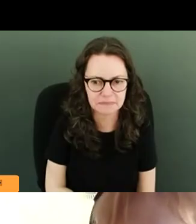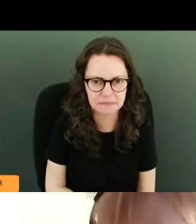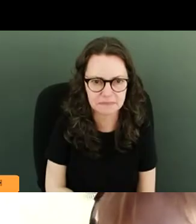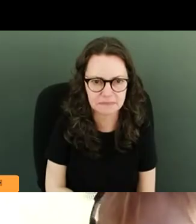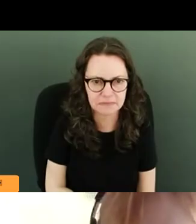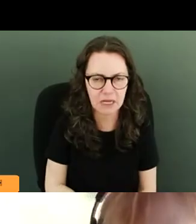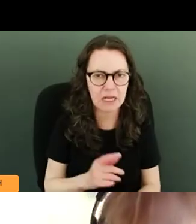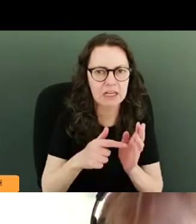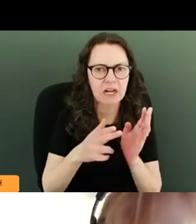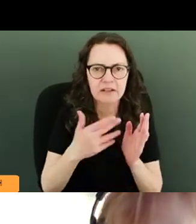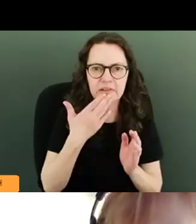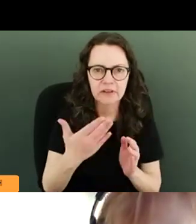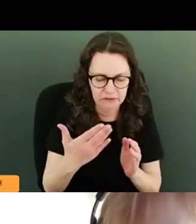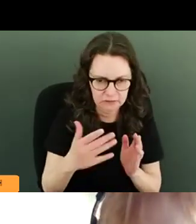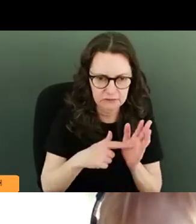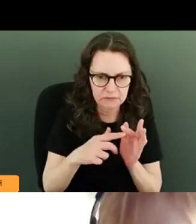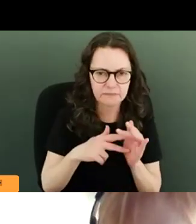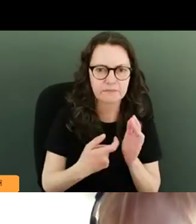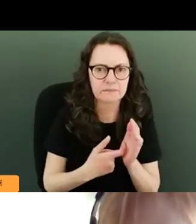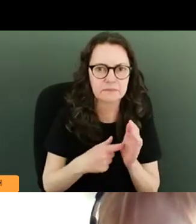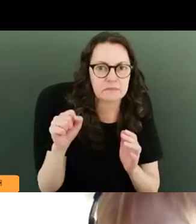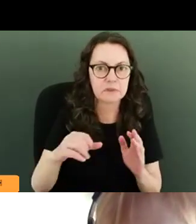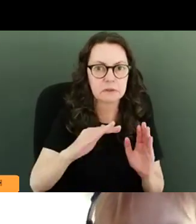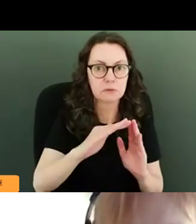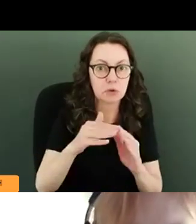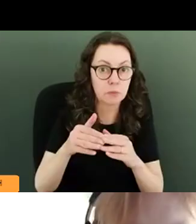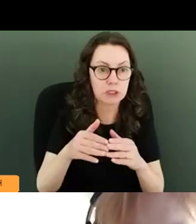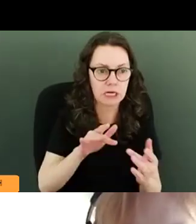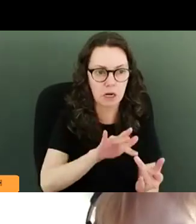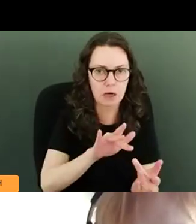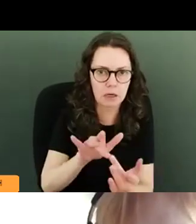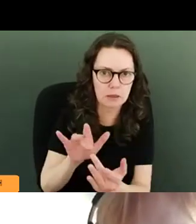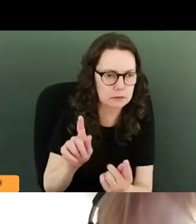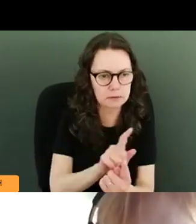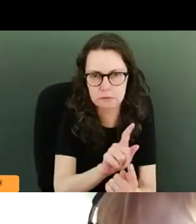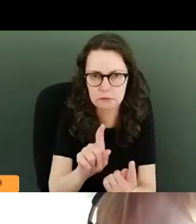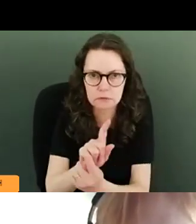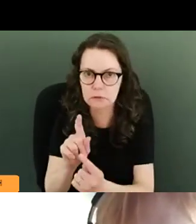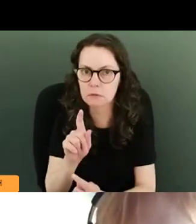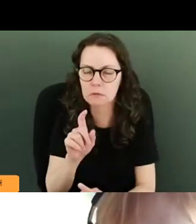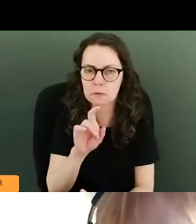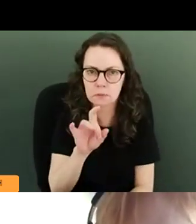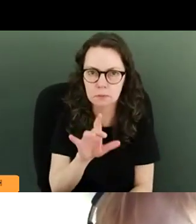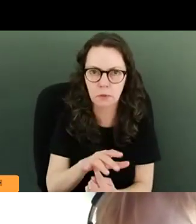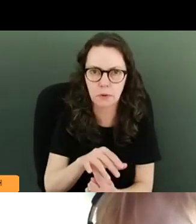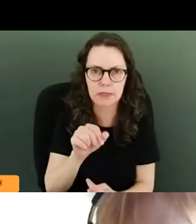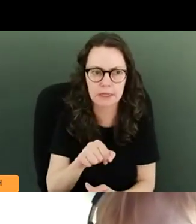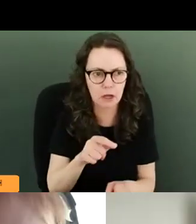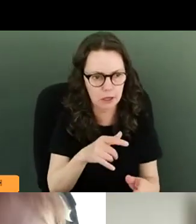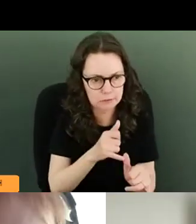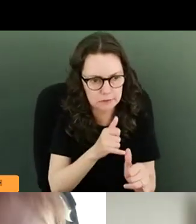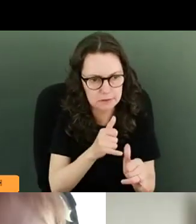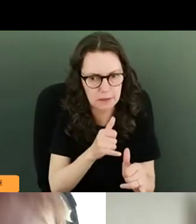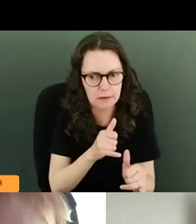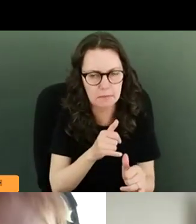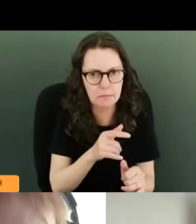Jason speaking. Thanks so much, Jennifer. That, yeah, importance of community, connection with peers, whether that be other young